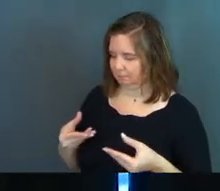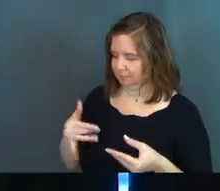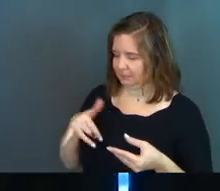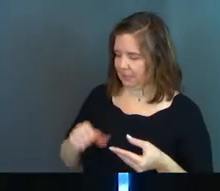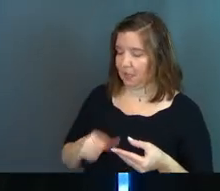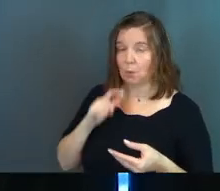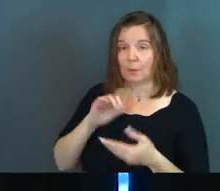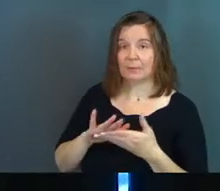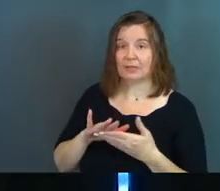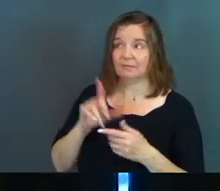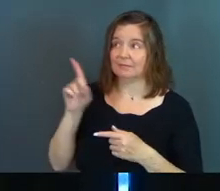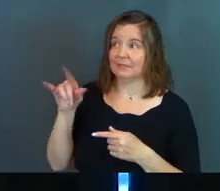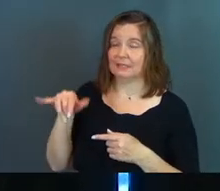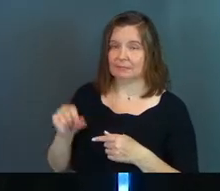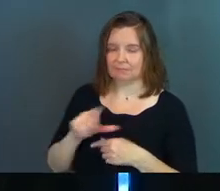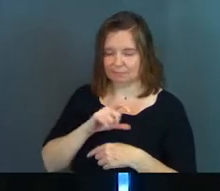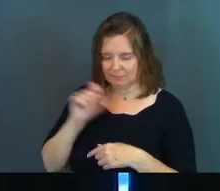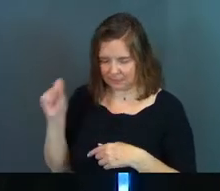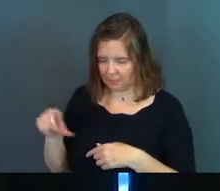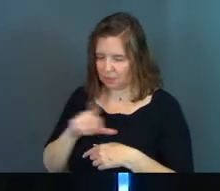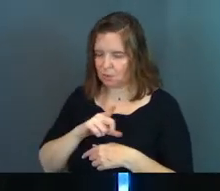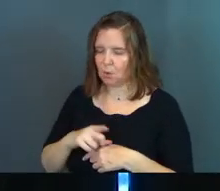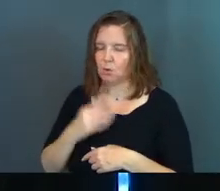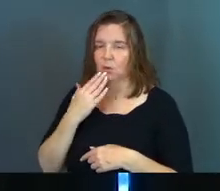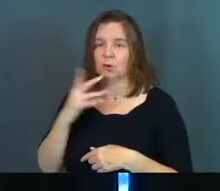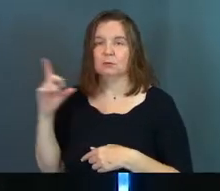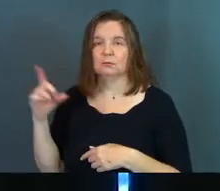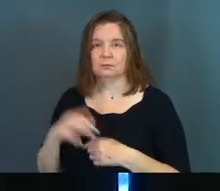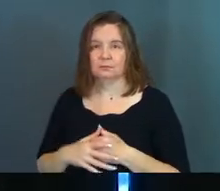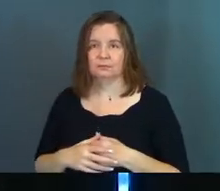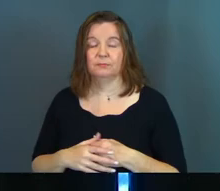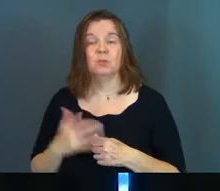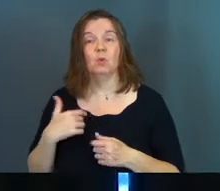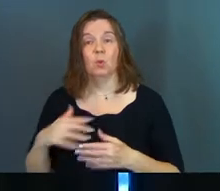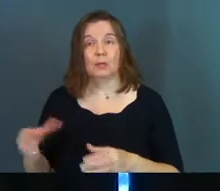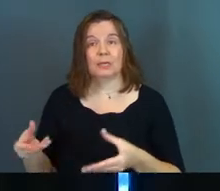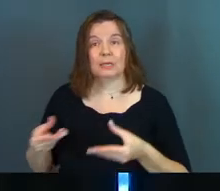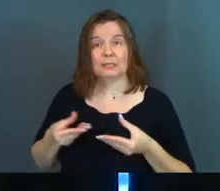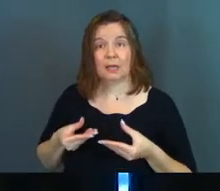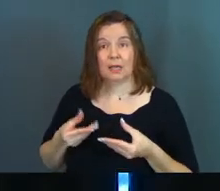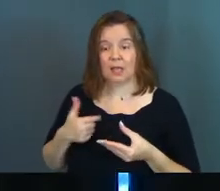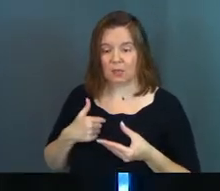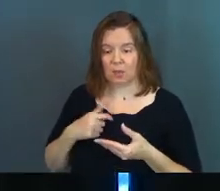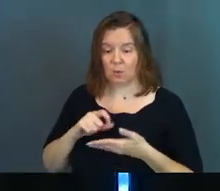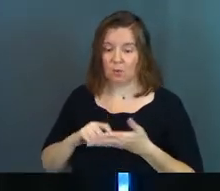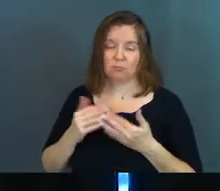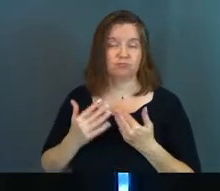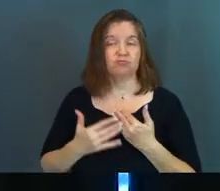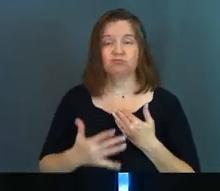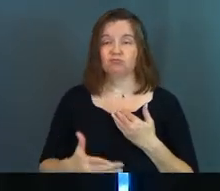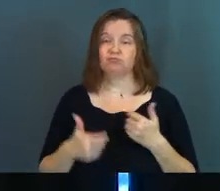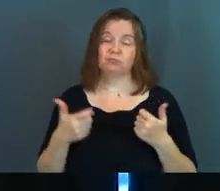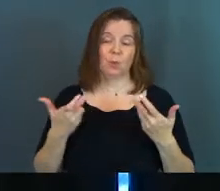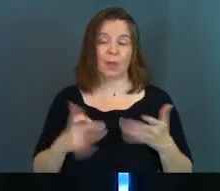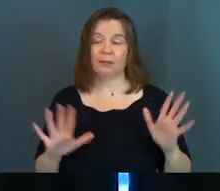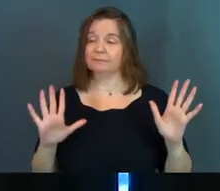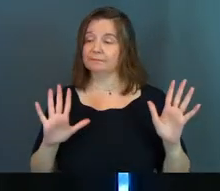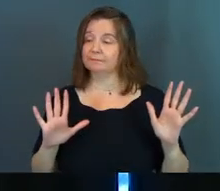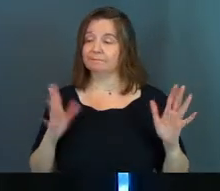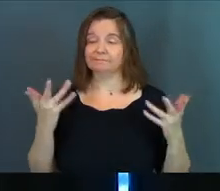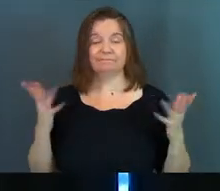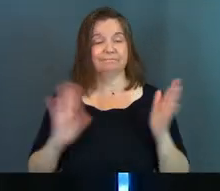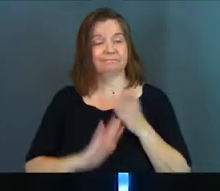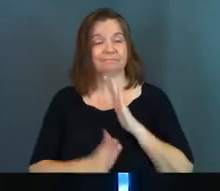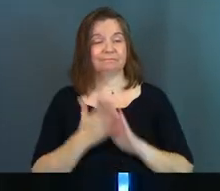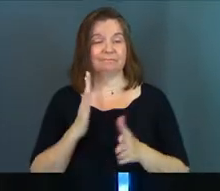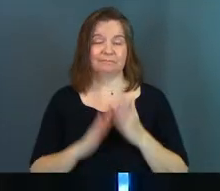we've got to believe that he is. And say, yes, Lord, you are good. So we could take that and we could write out our days just being like, well, did